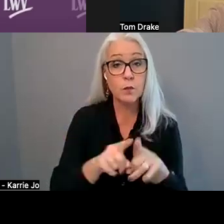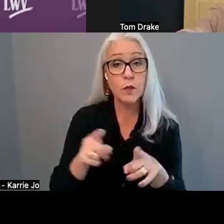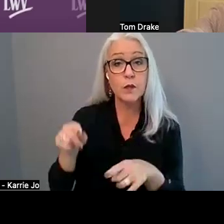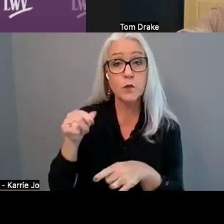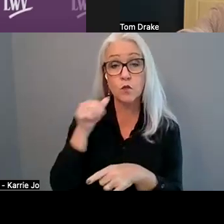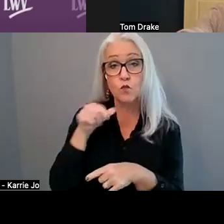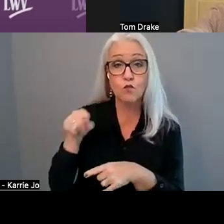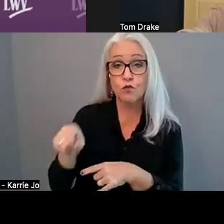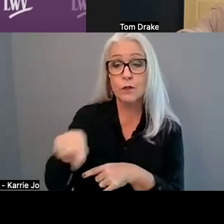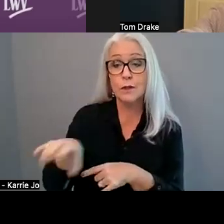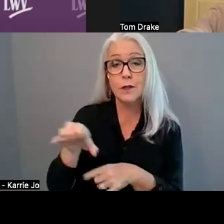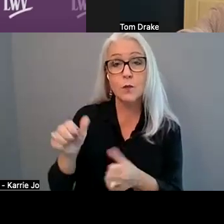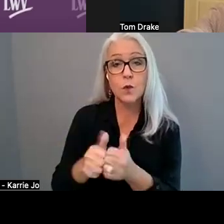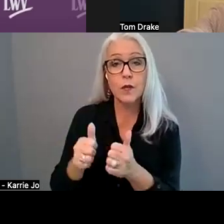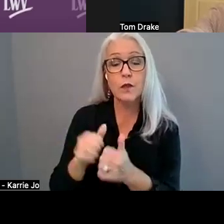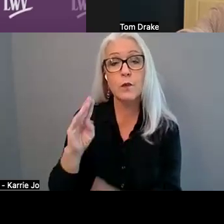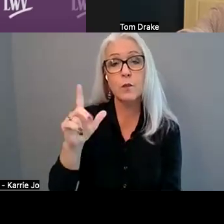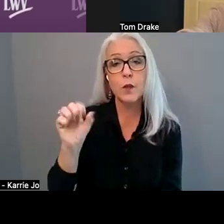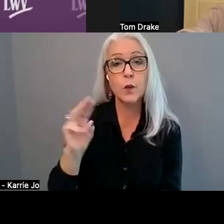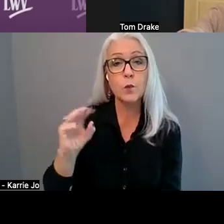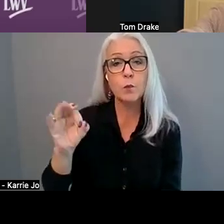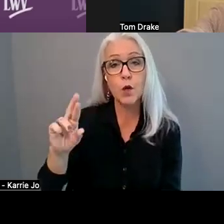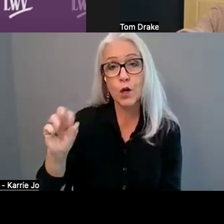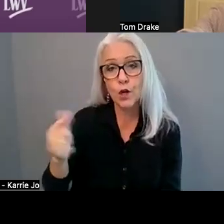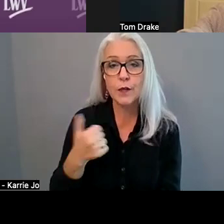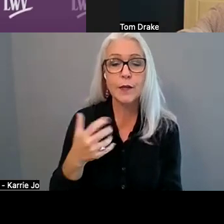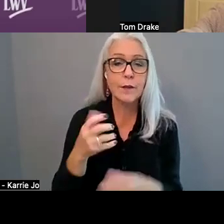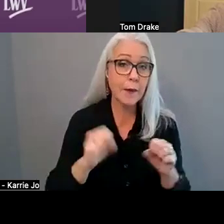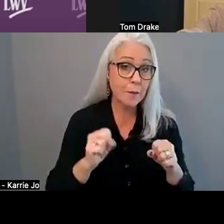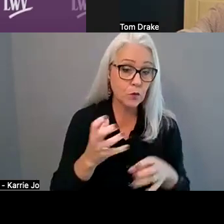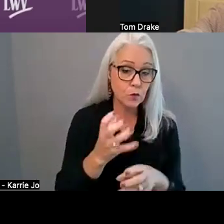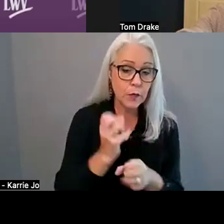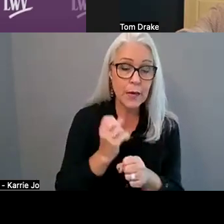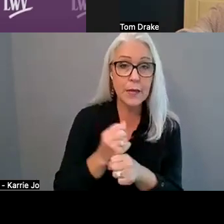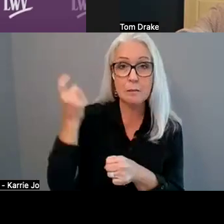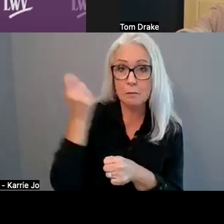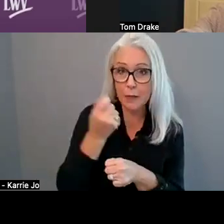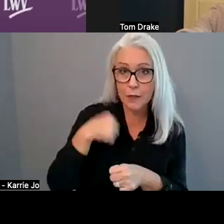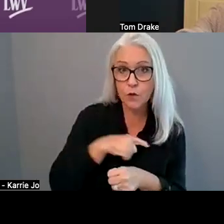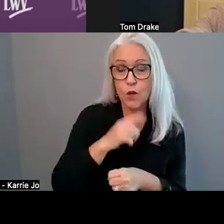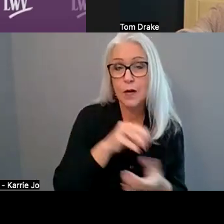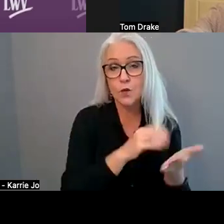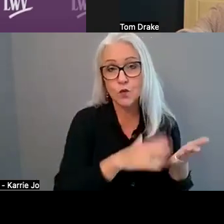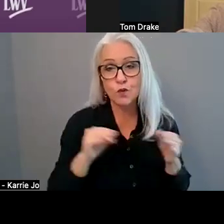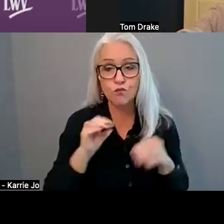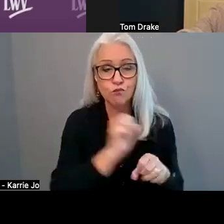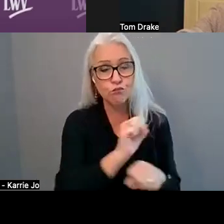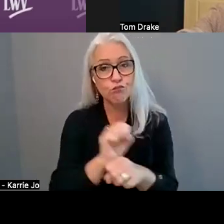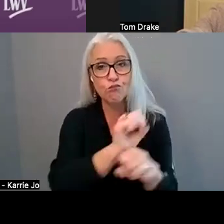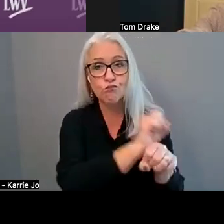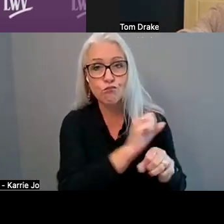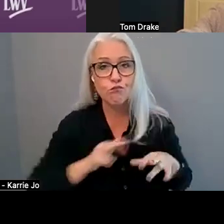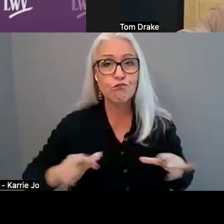Bloomberg Enterprises, and she was able to get grant money for our students who were able to go out and work in areas around our village to help the